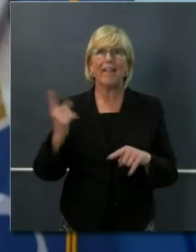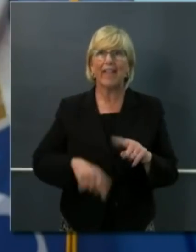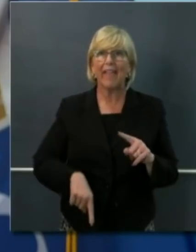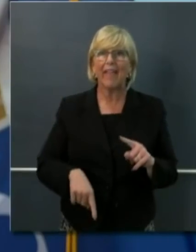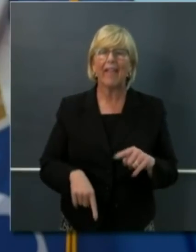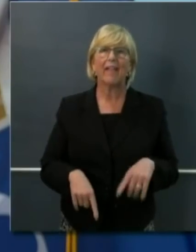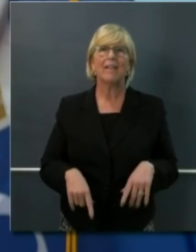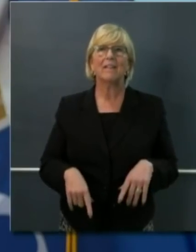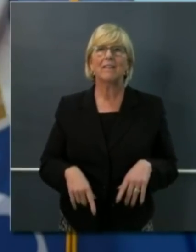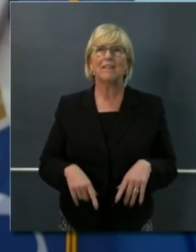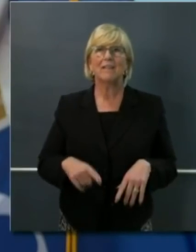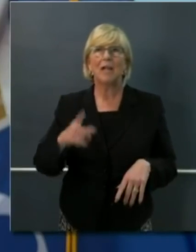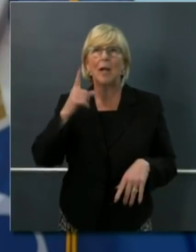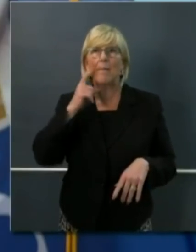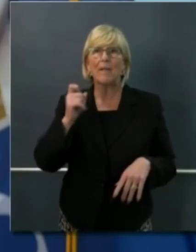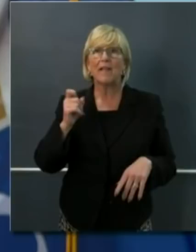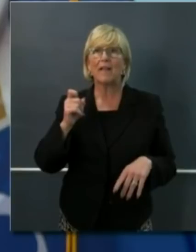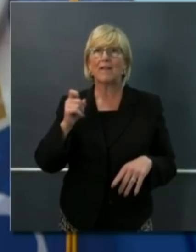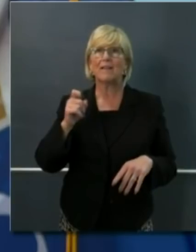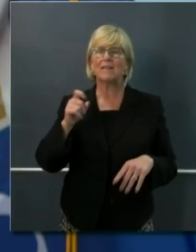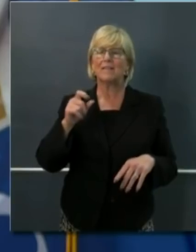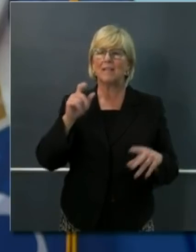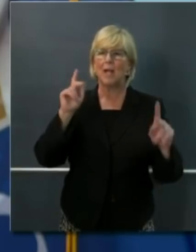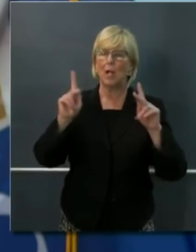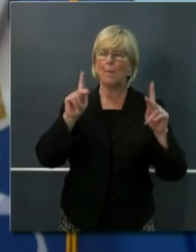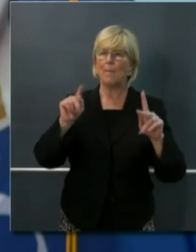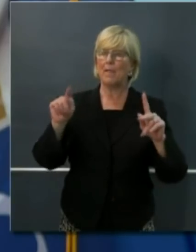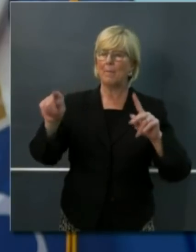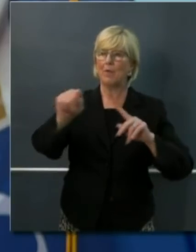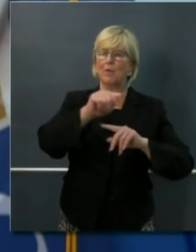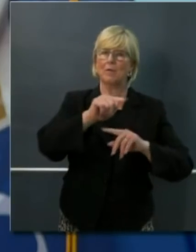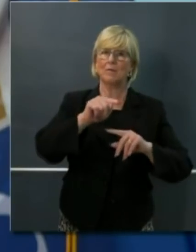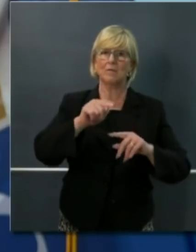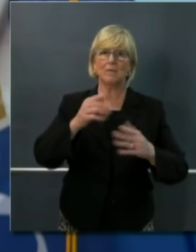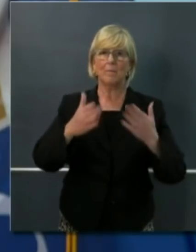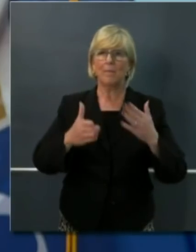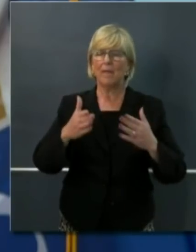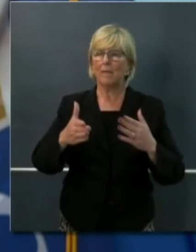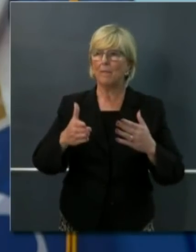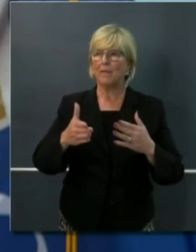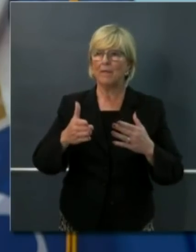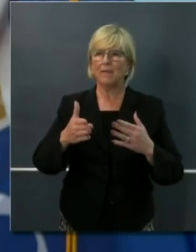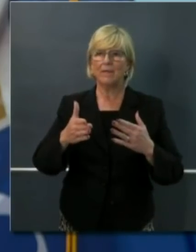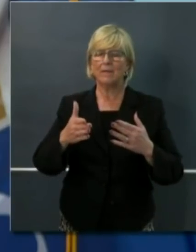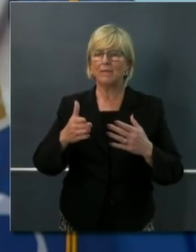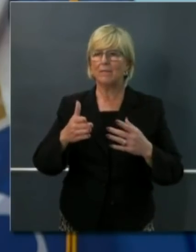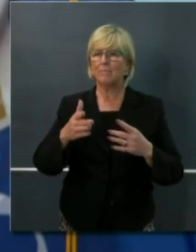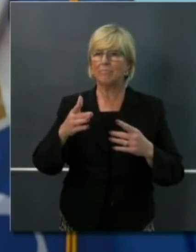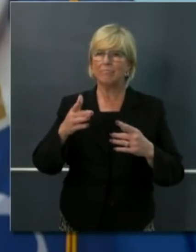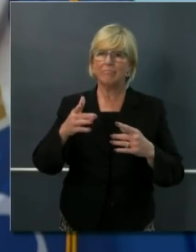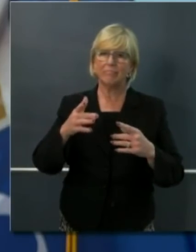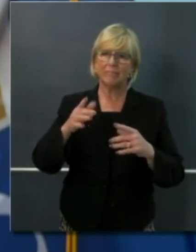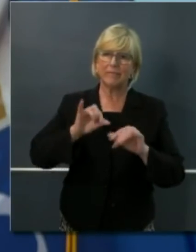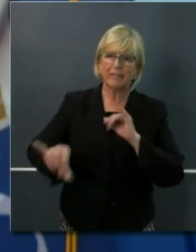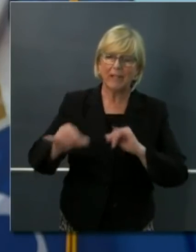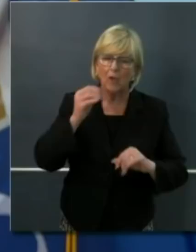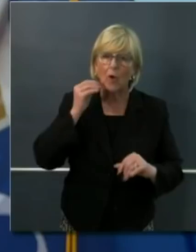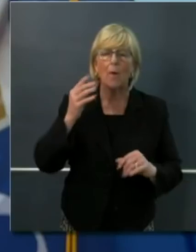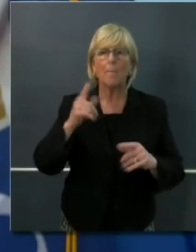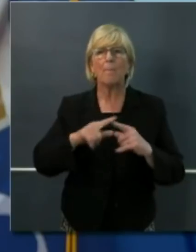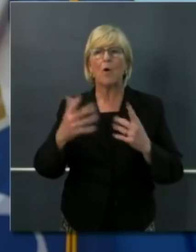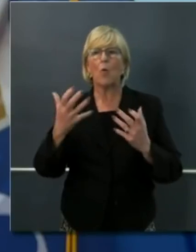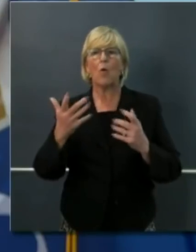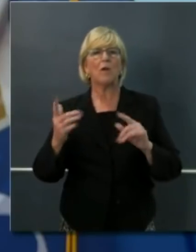around them could have easy access to the information that tells them to either go to work, stay at home, go to the grocery